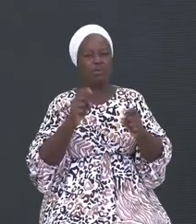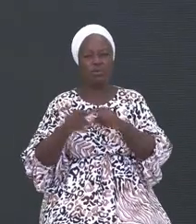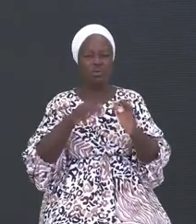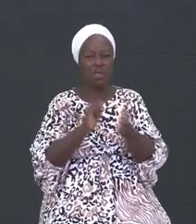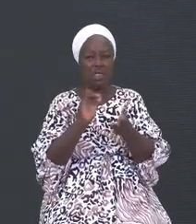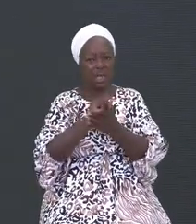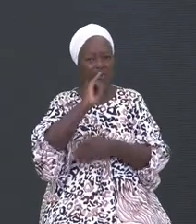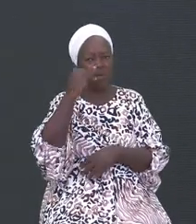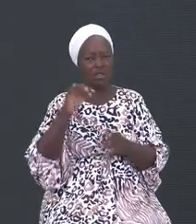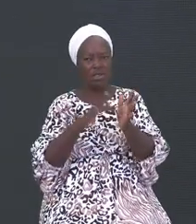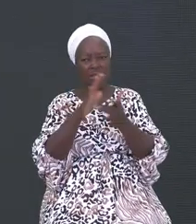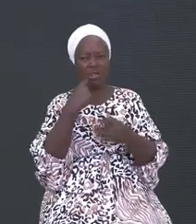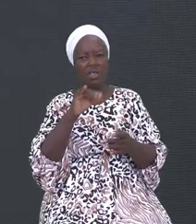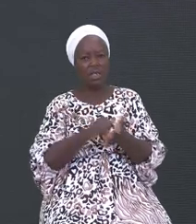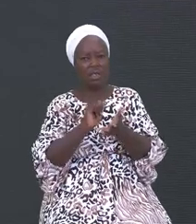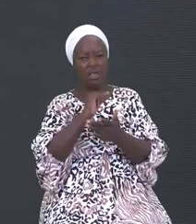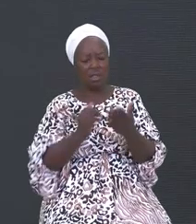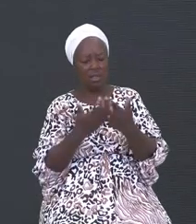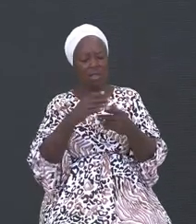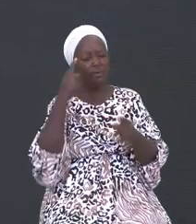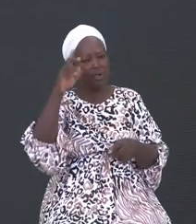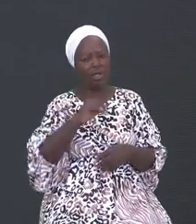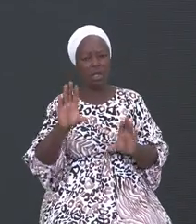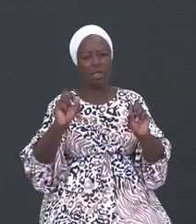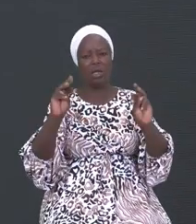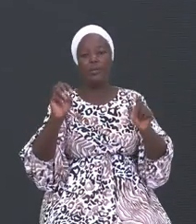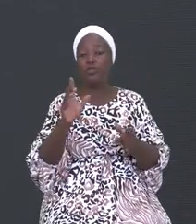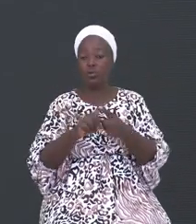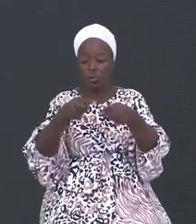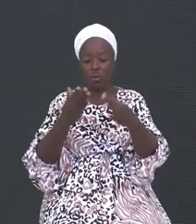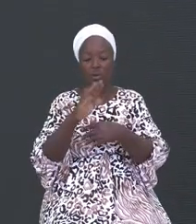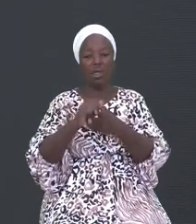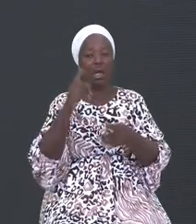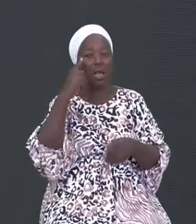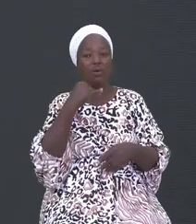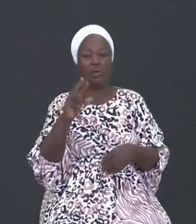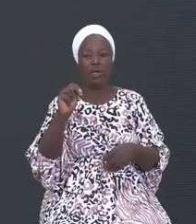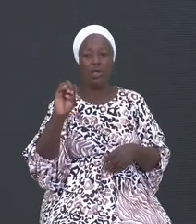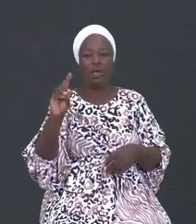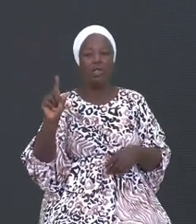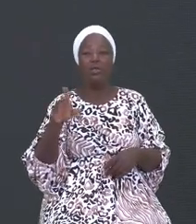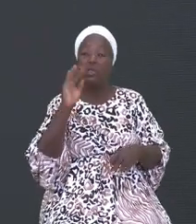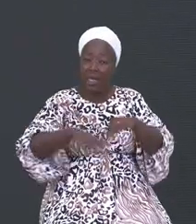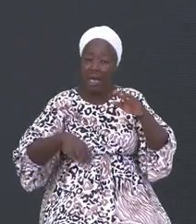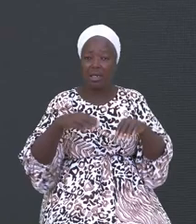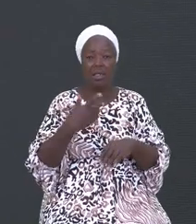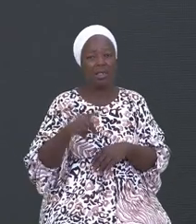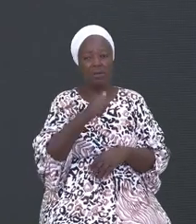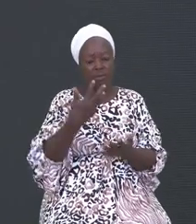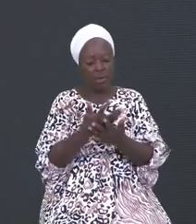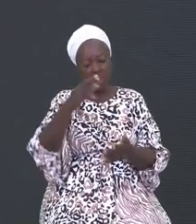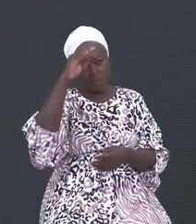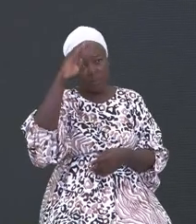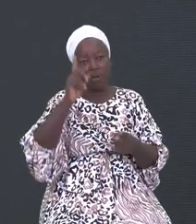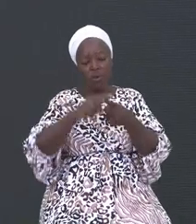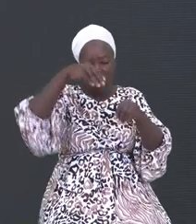why Jesus said, it is easier for a camel to go through the eye of a needle than for a rich man